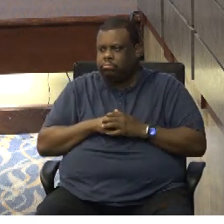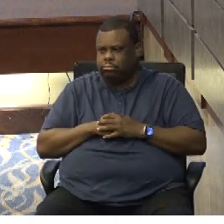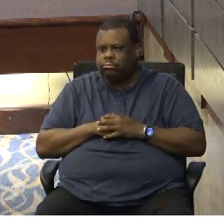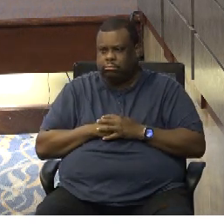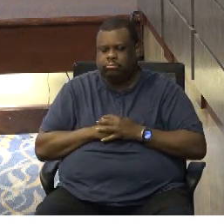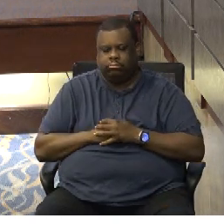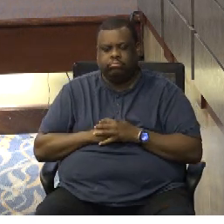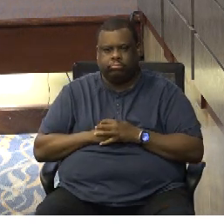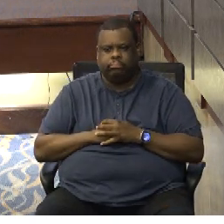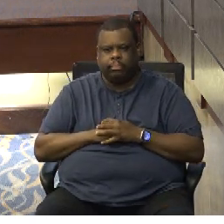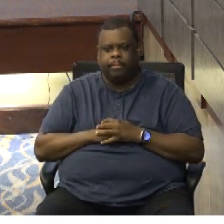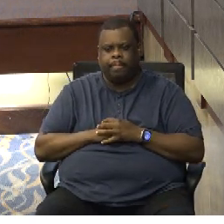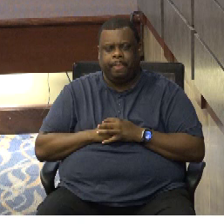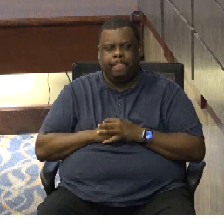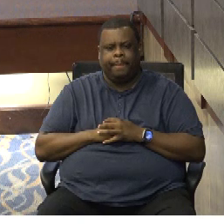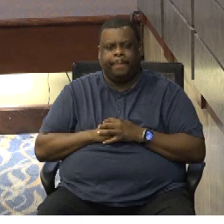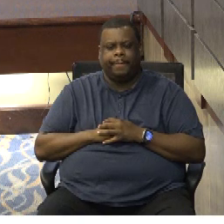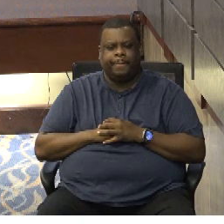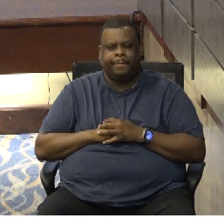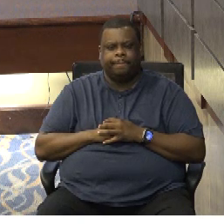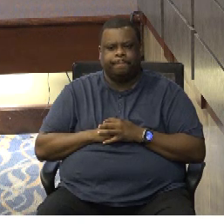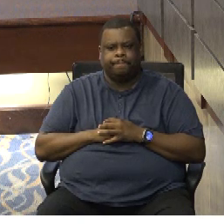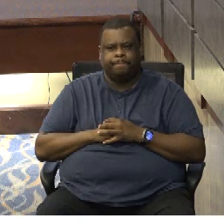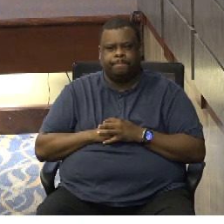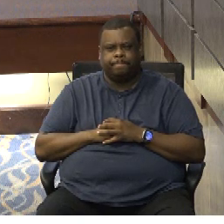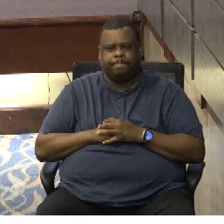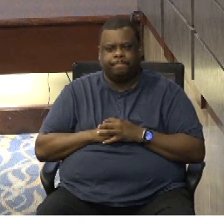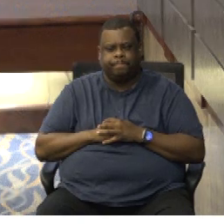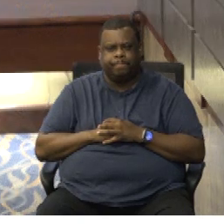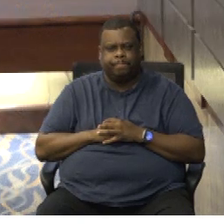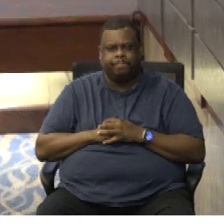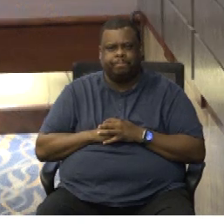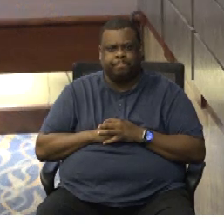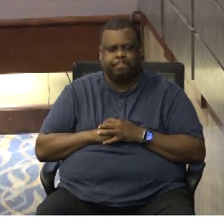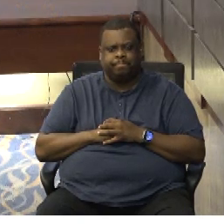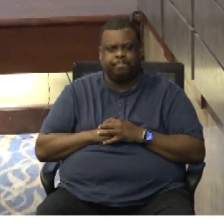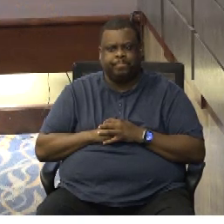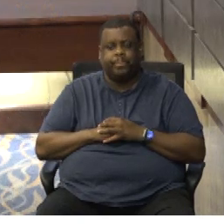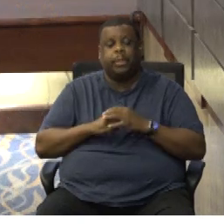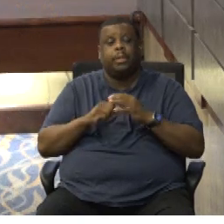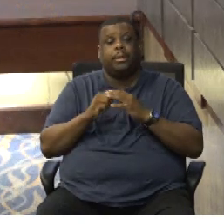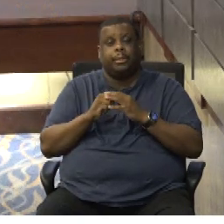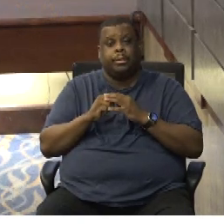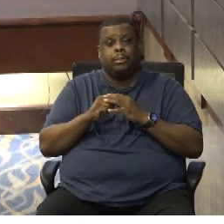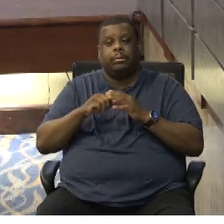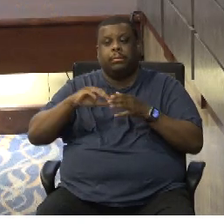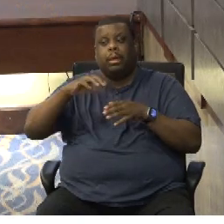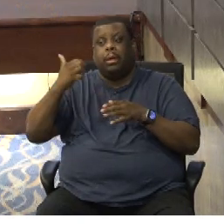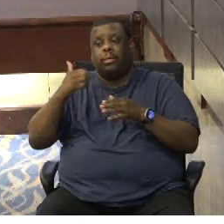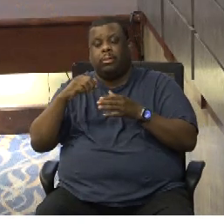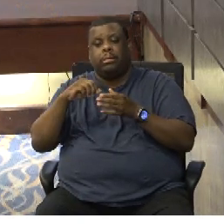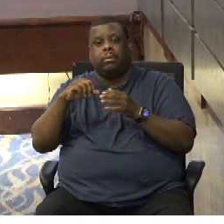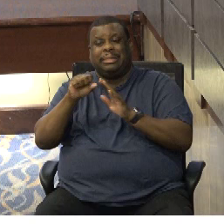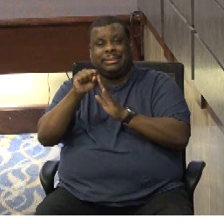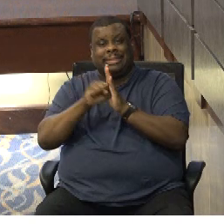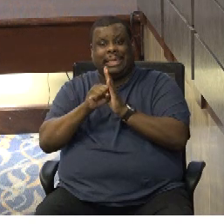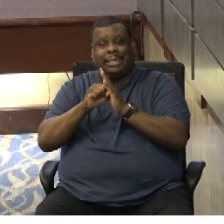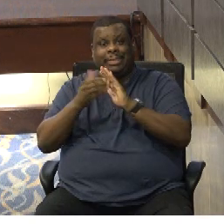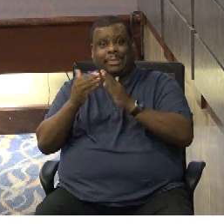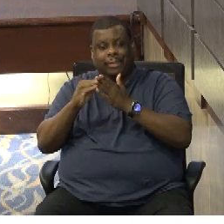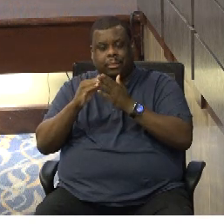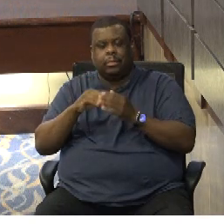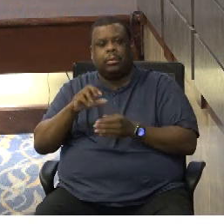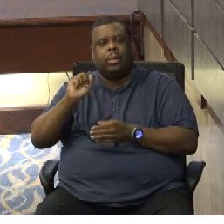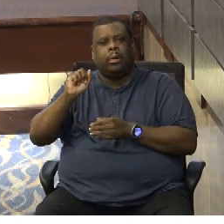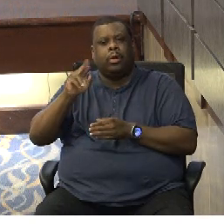initiative that IT is carrying out in conjunction with Galen's team. The STEAM Center, the architectural services